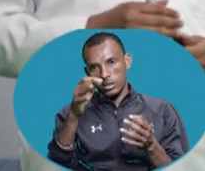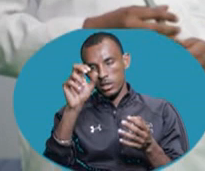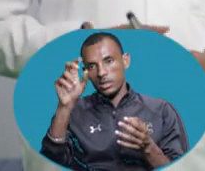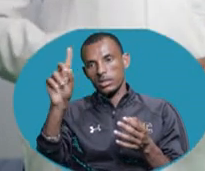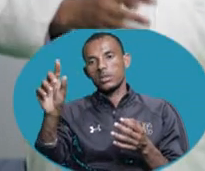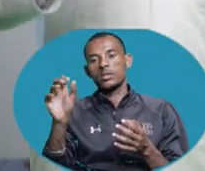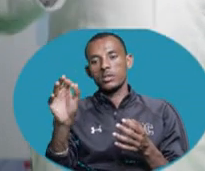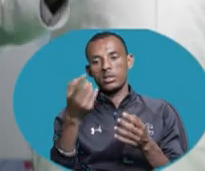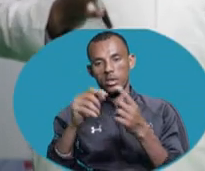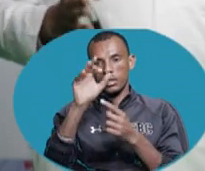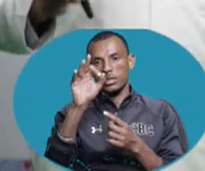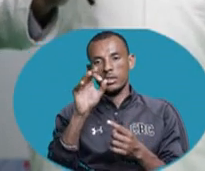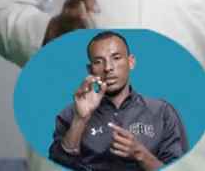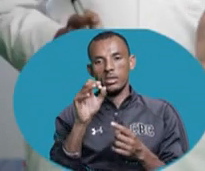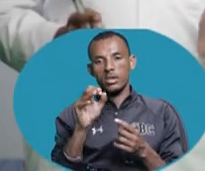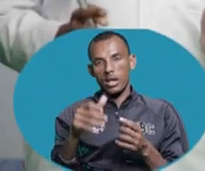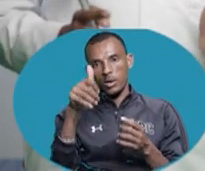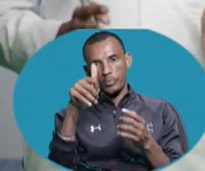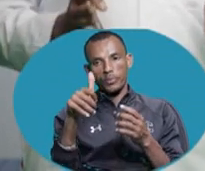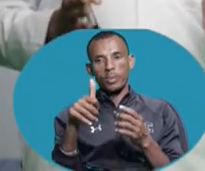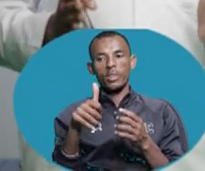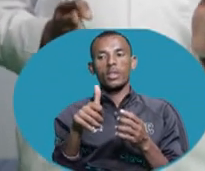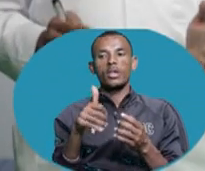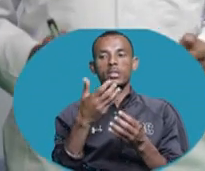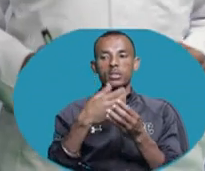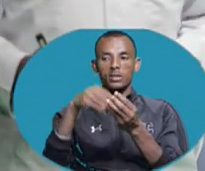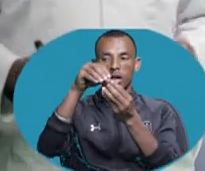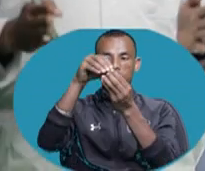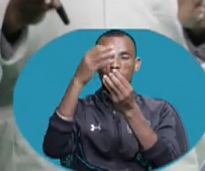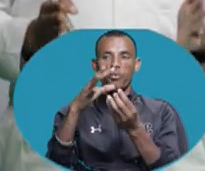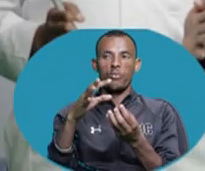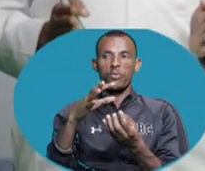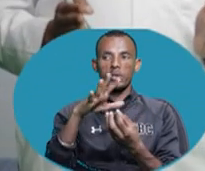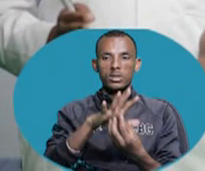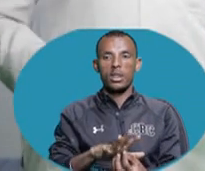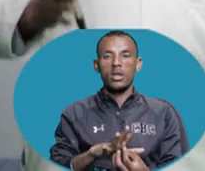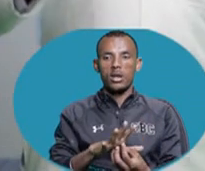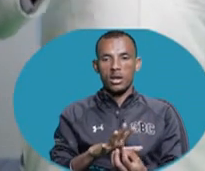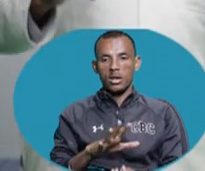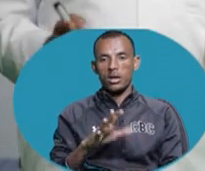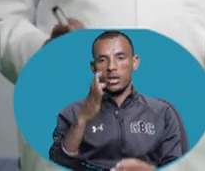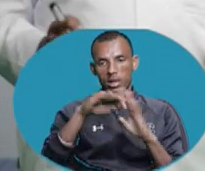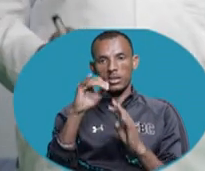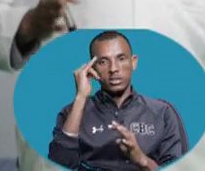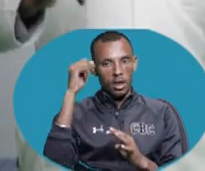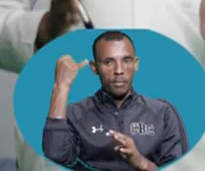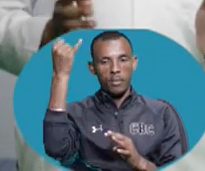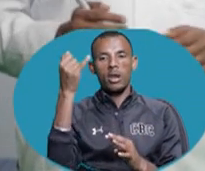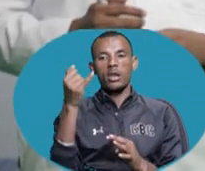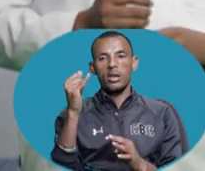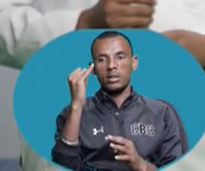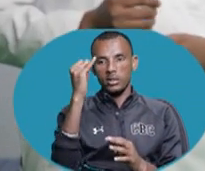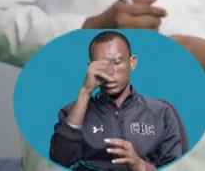cause, the rise of dictators. The rise of dictators in Japan, Germany, and